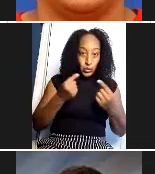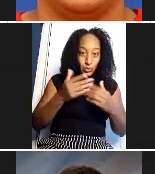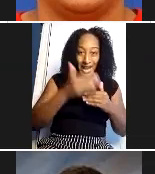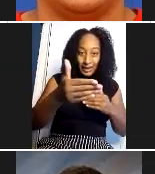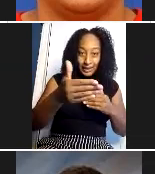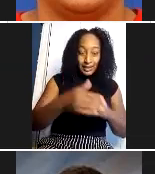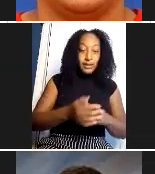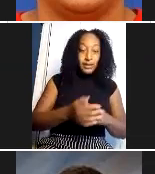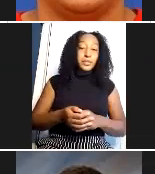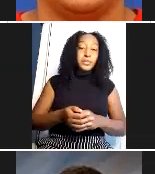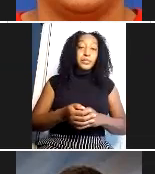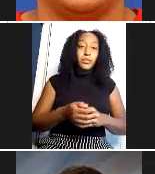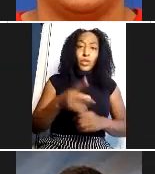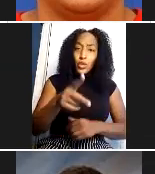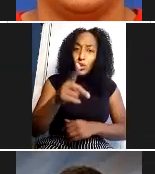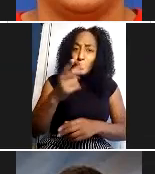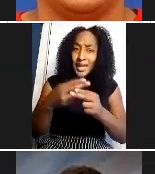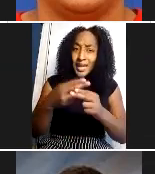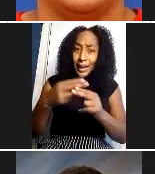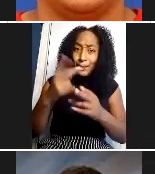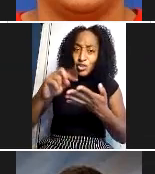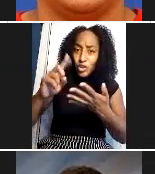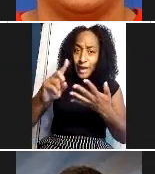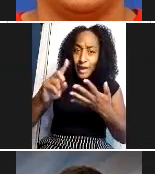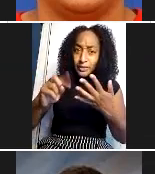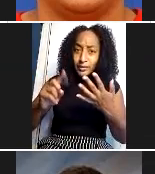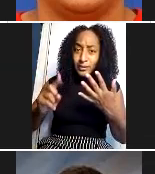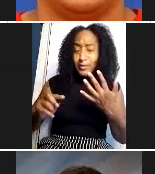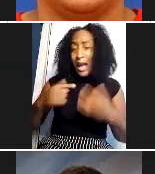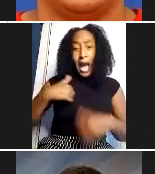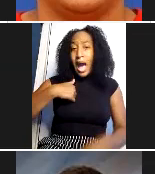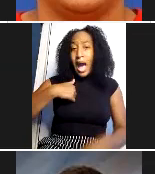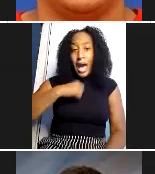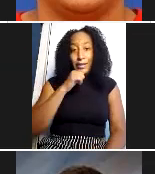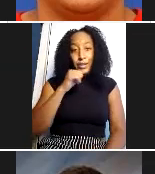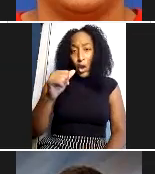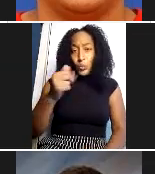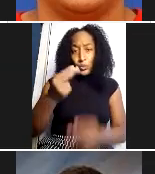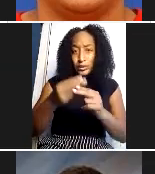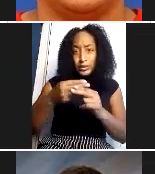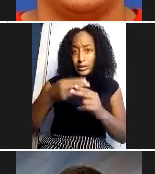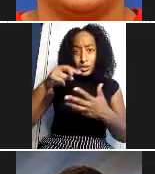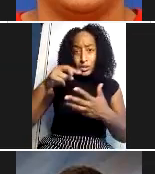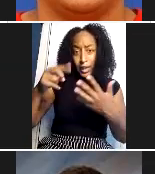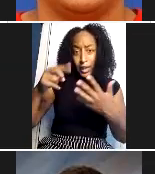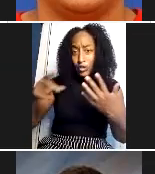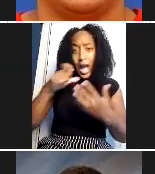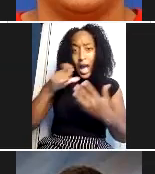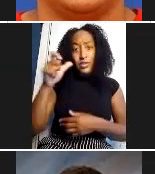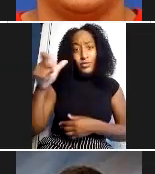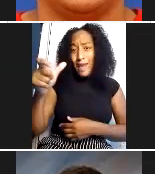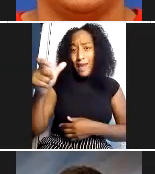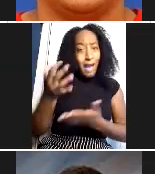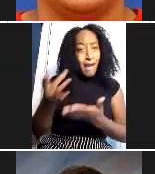the roll call, or you do that? I don't take roll. I don't okay. Roll. I don't give points for attendance.